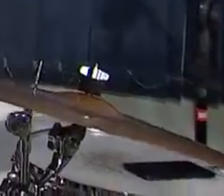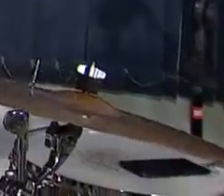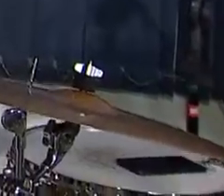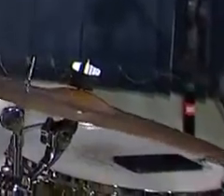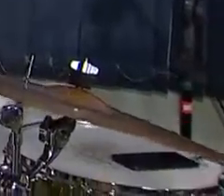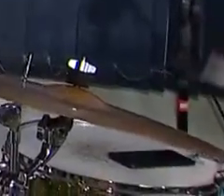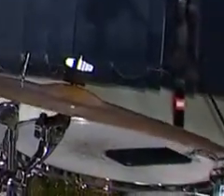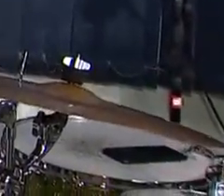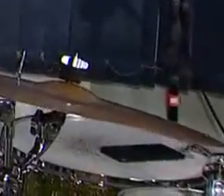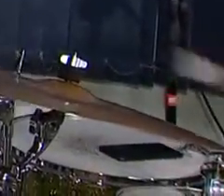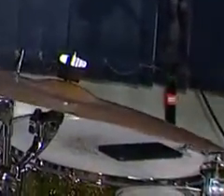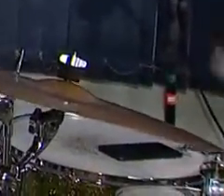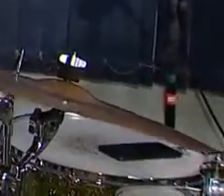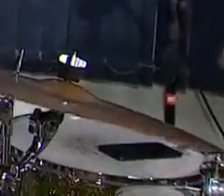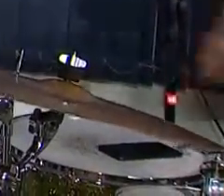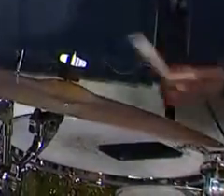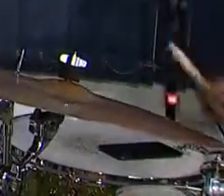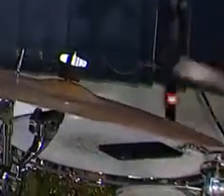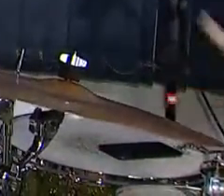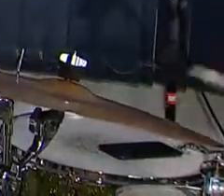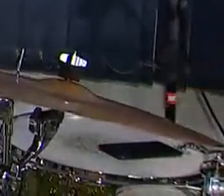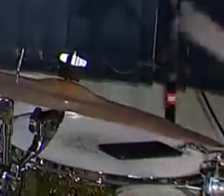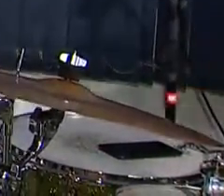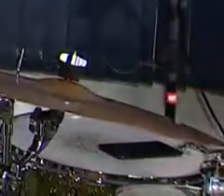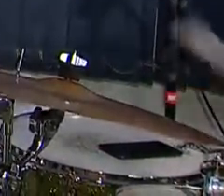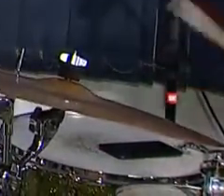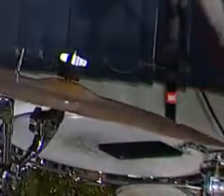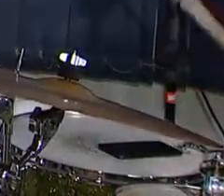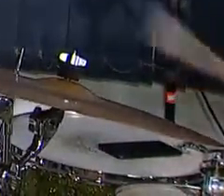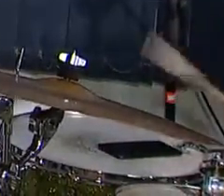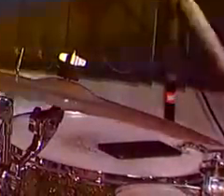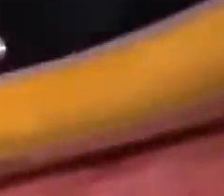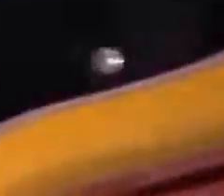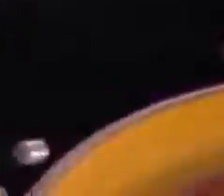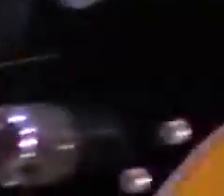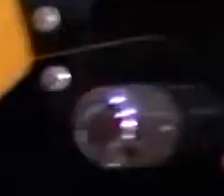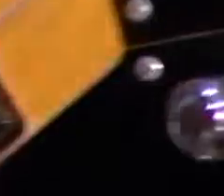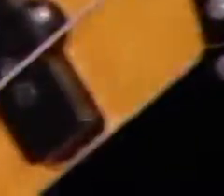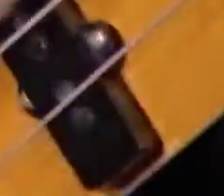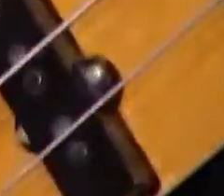Purple rain, purple rain.